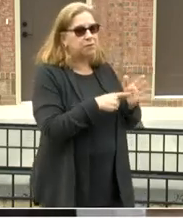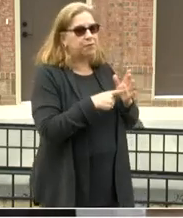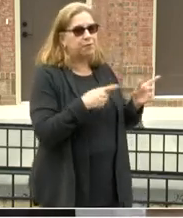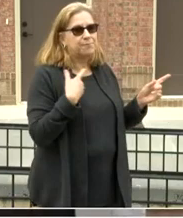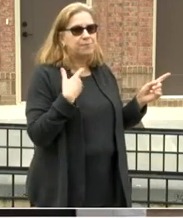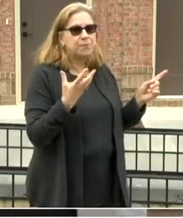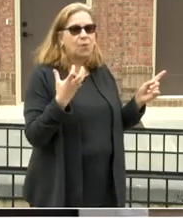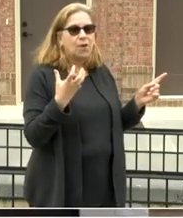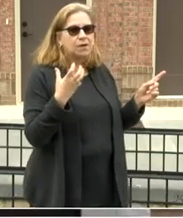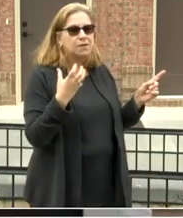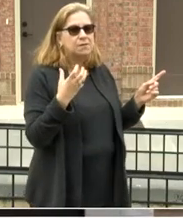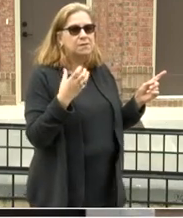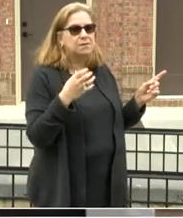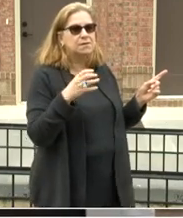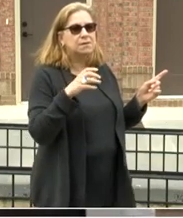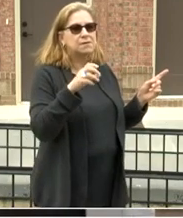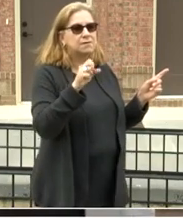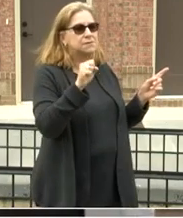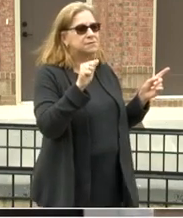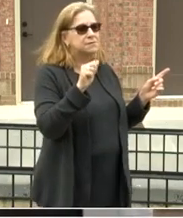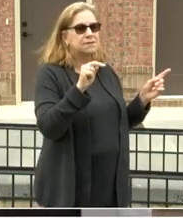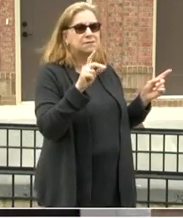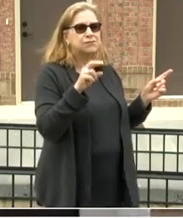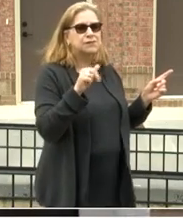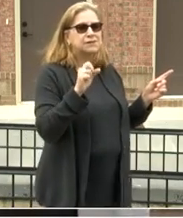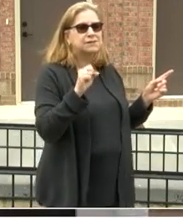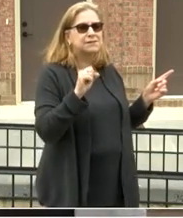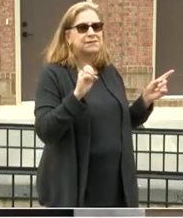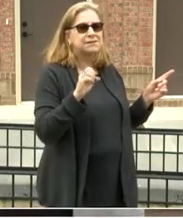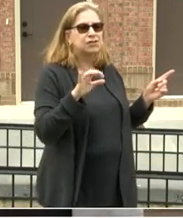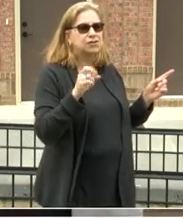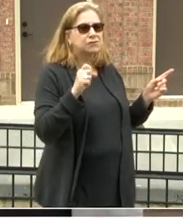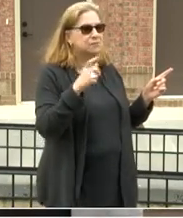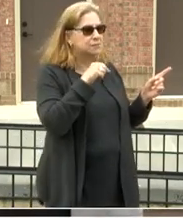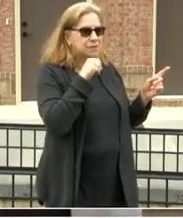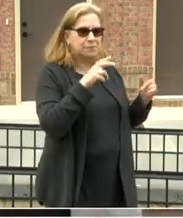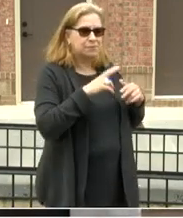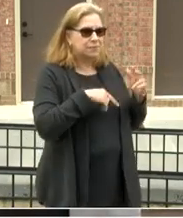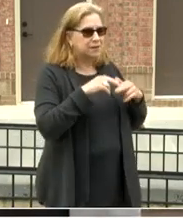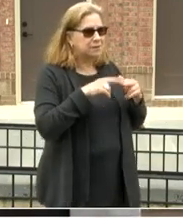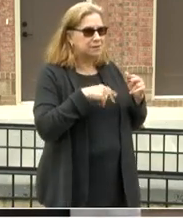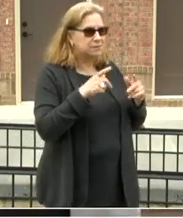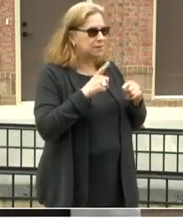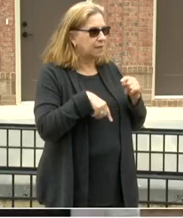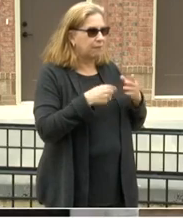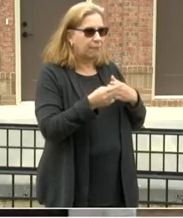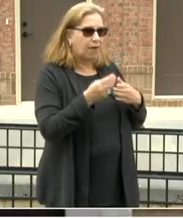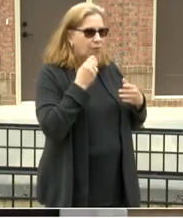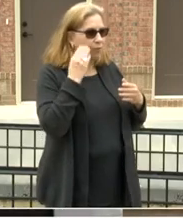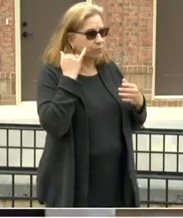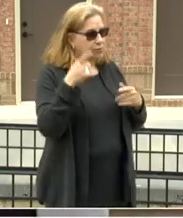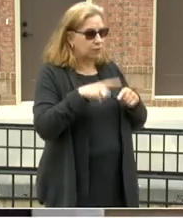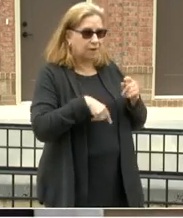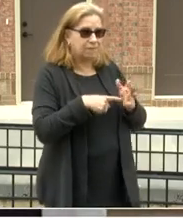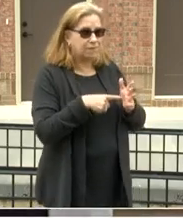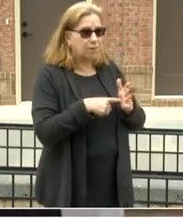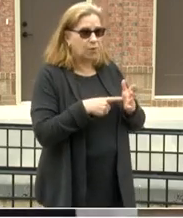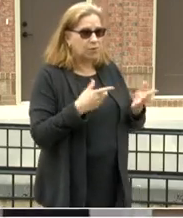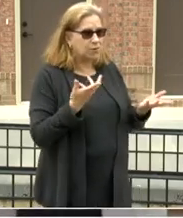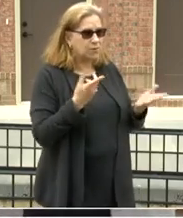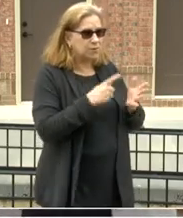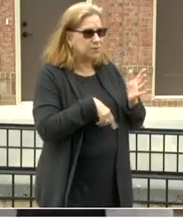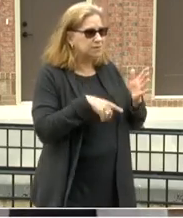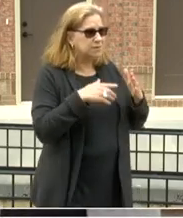Sandra Seegers once say, "Don't build another house over here because we can't afford it." Mm-hmm. The question is, what is the least that a person can,